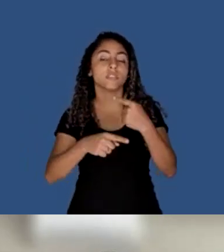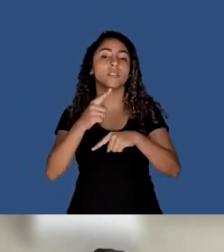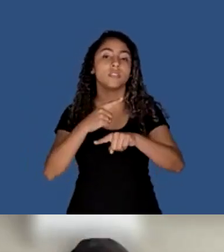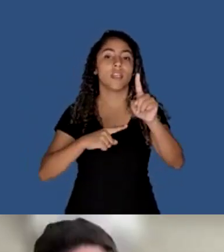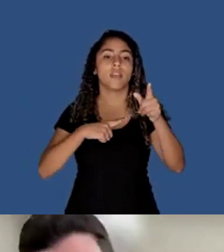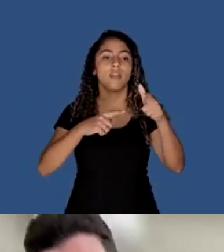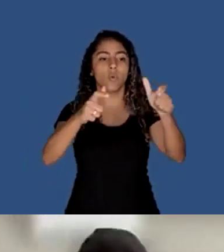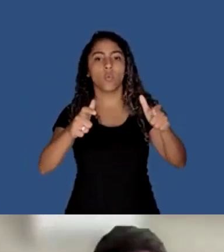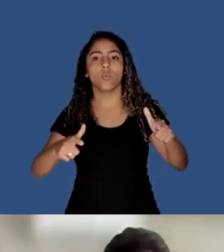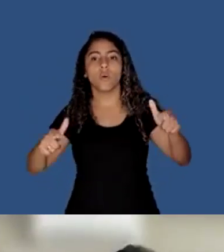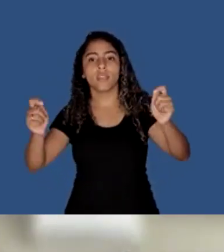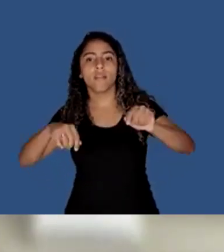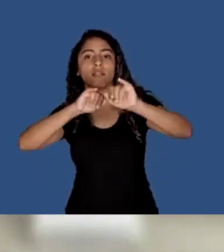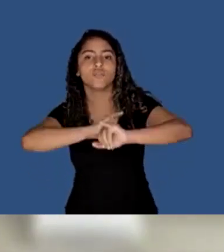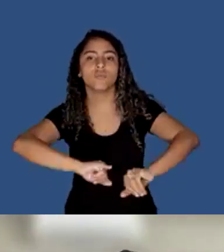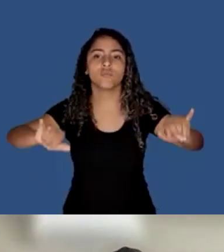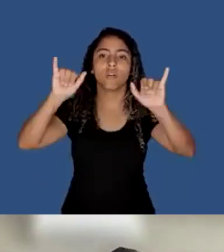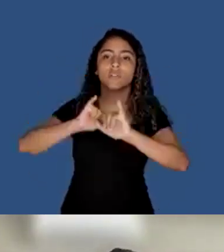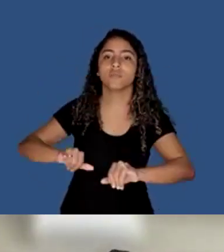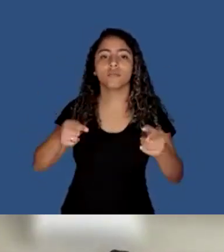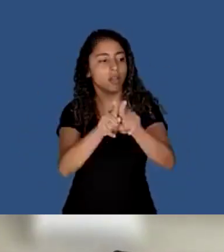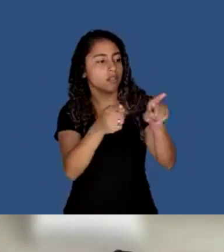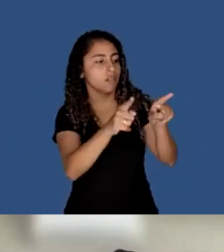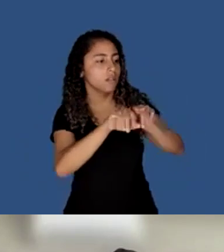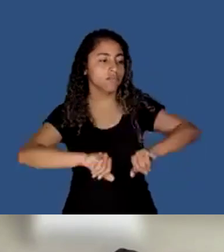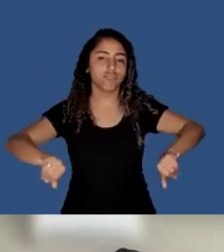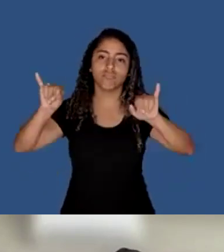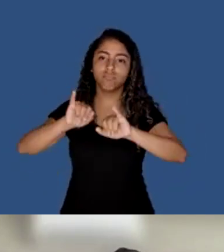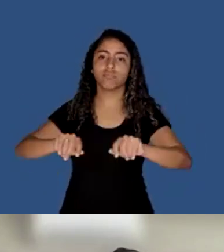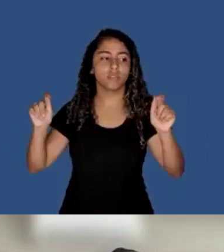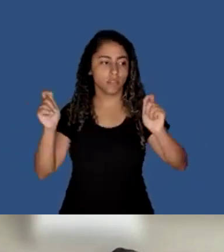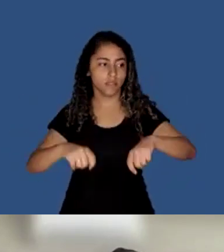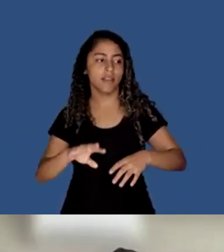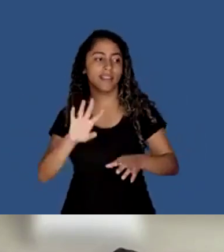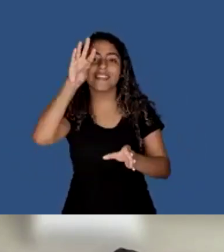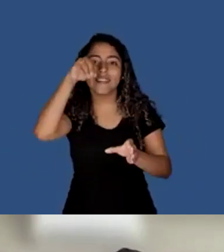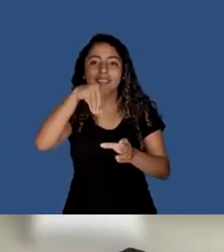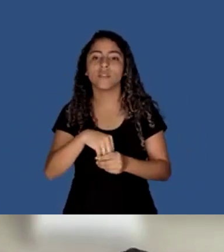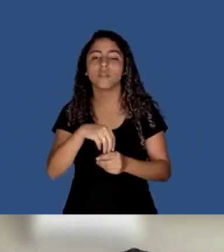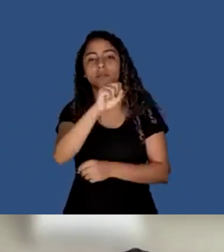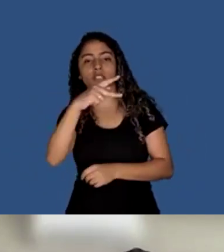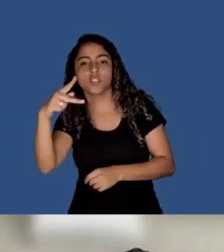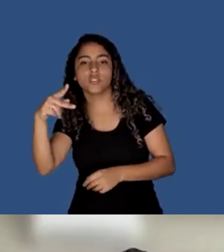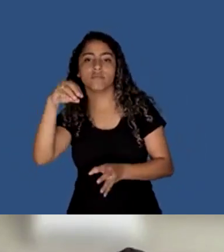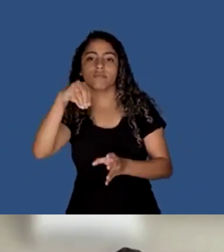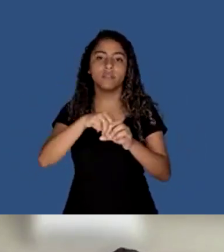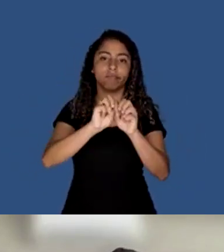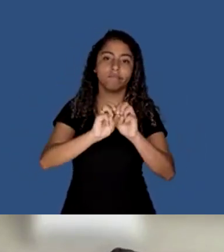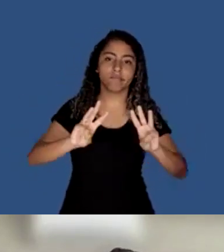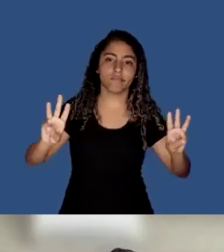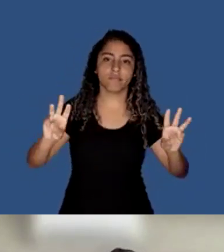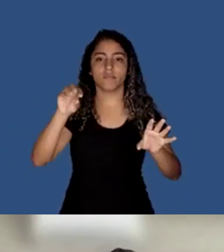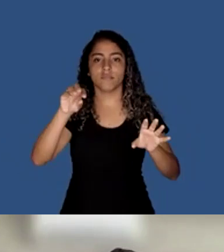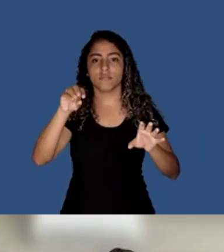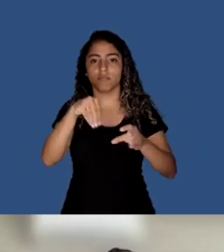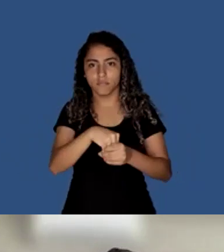There's been a growth in available spaces for our partners' ads in our channels, our app, our website,